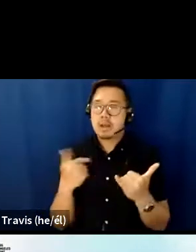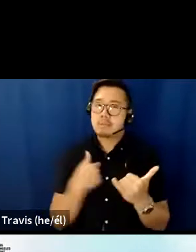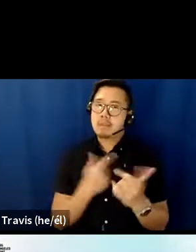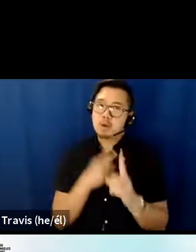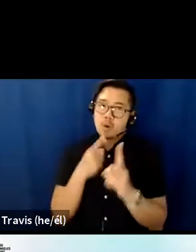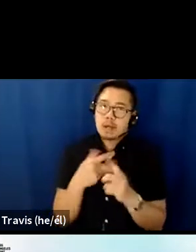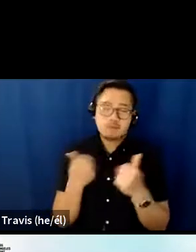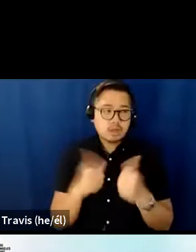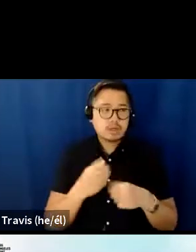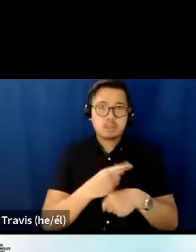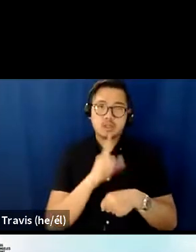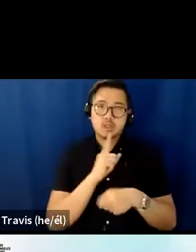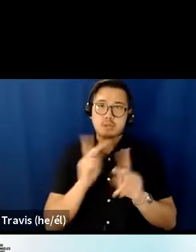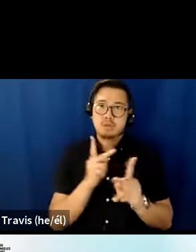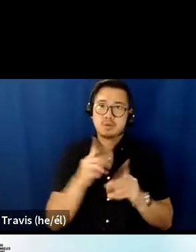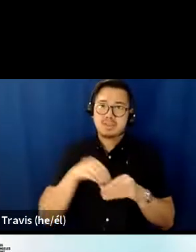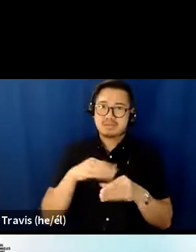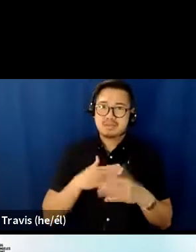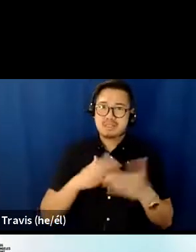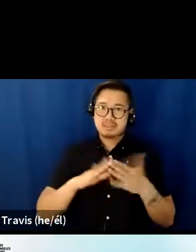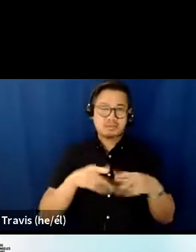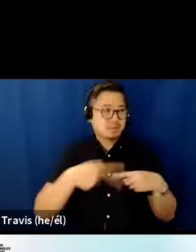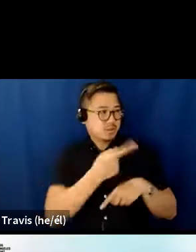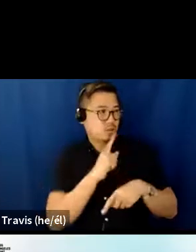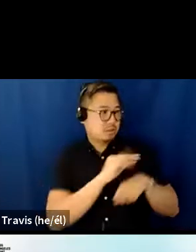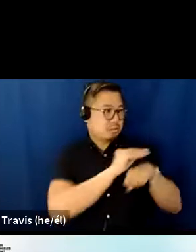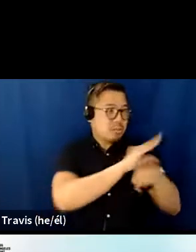tell you, there's a deep work that needs to be done there.